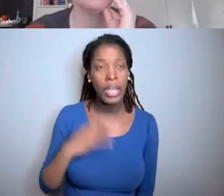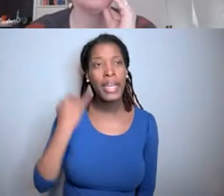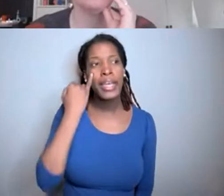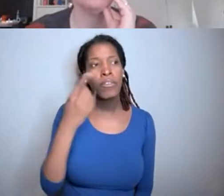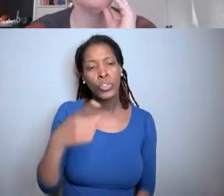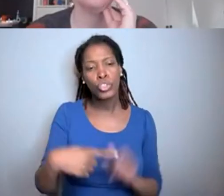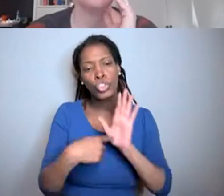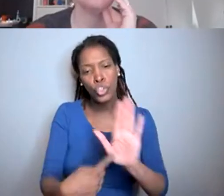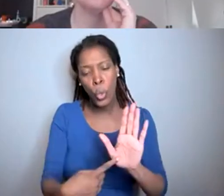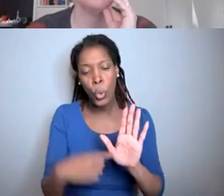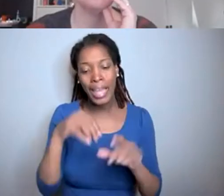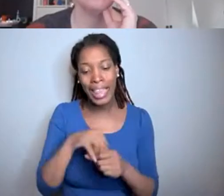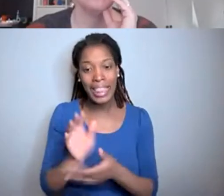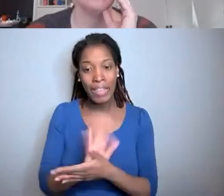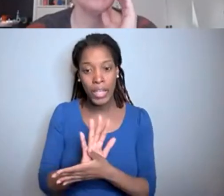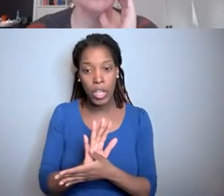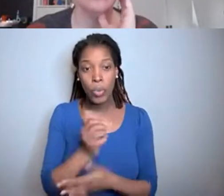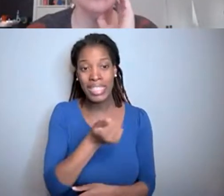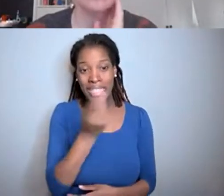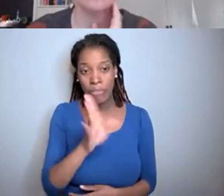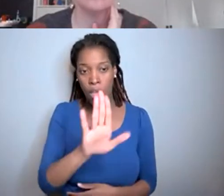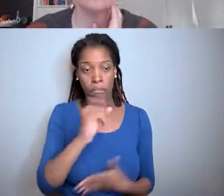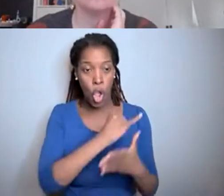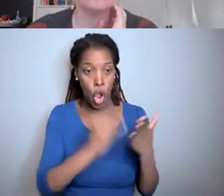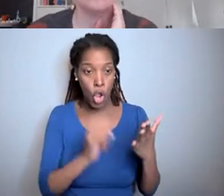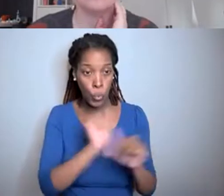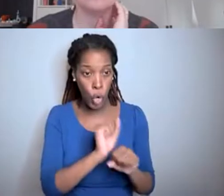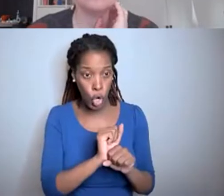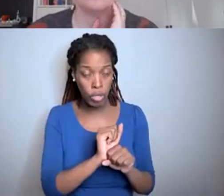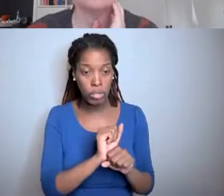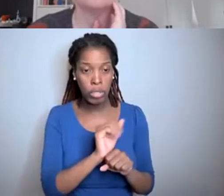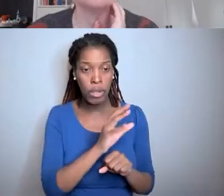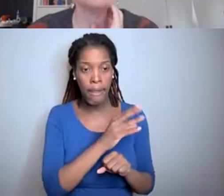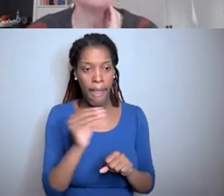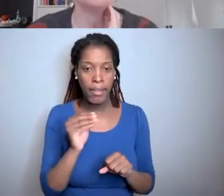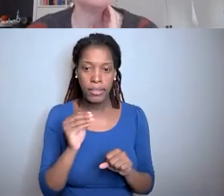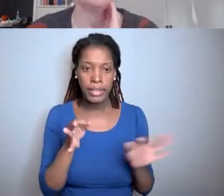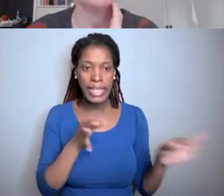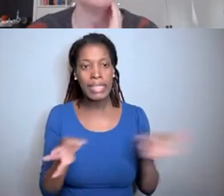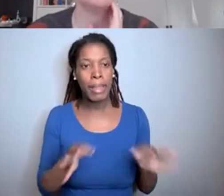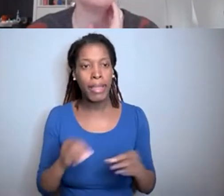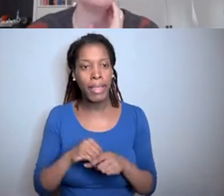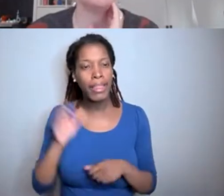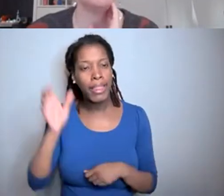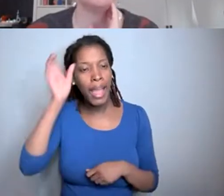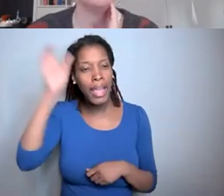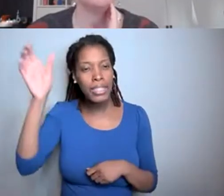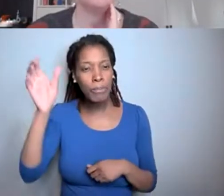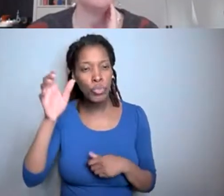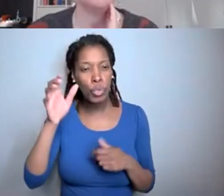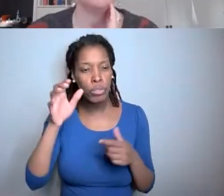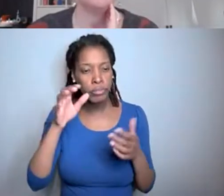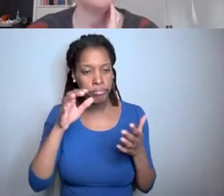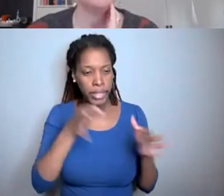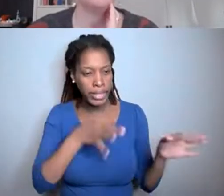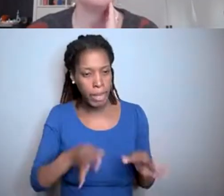video several pieces and that's explained in the the conceptual information field or acknowledging